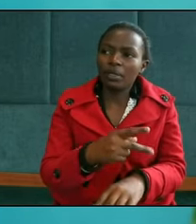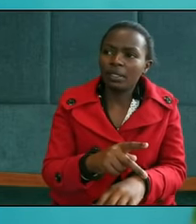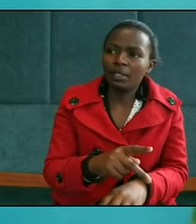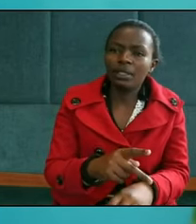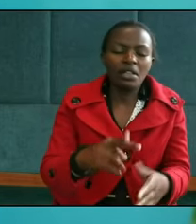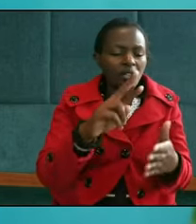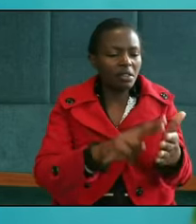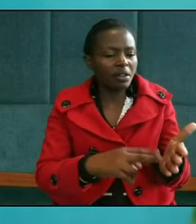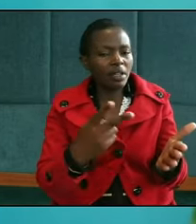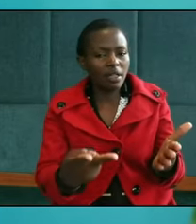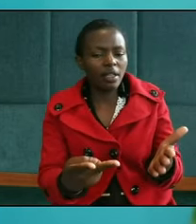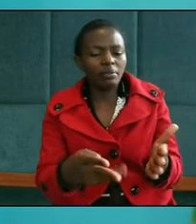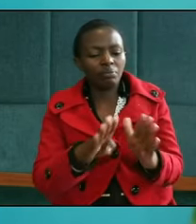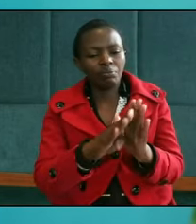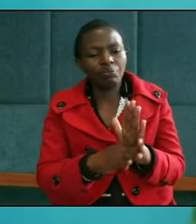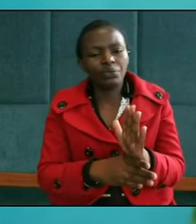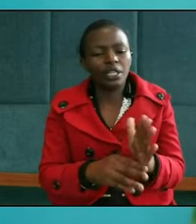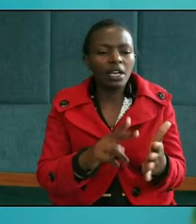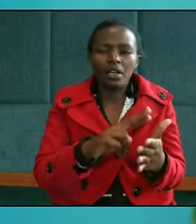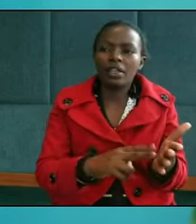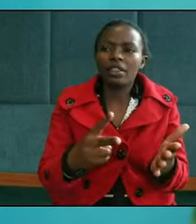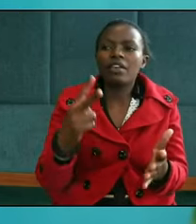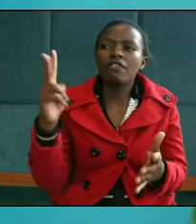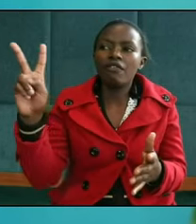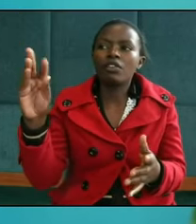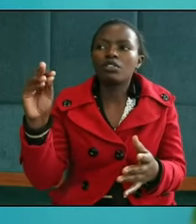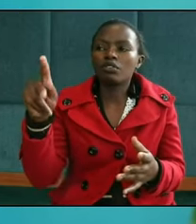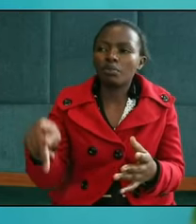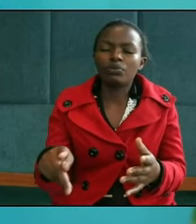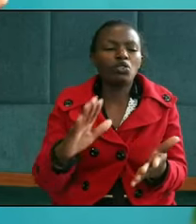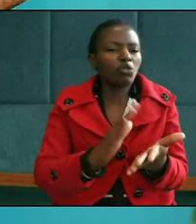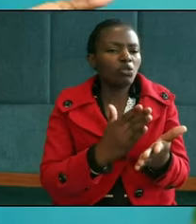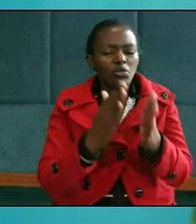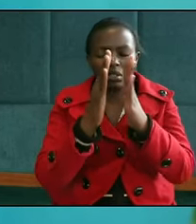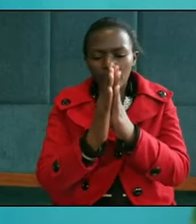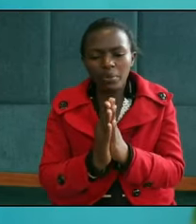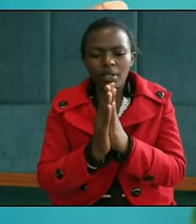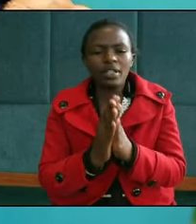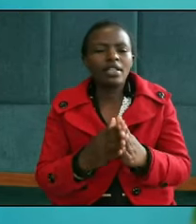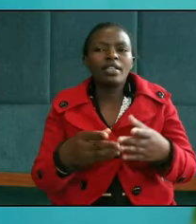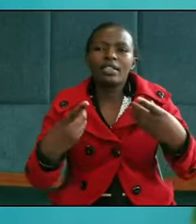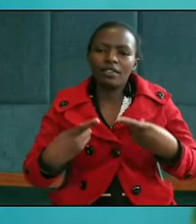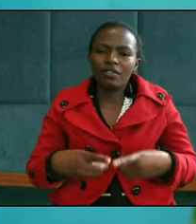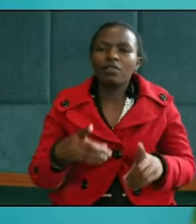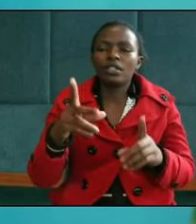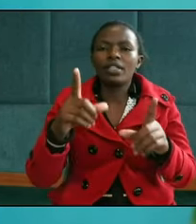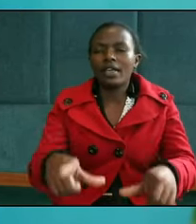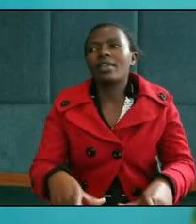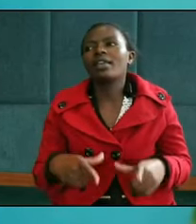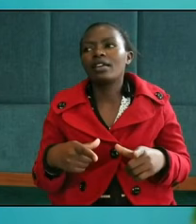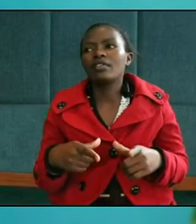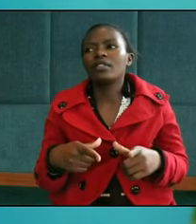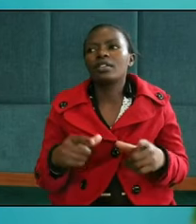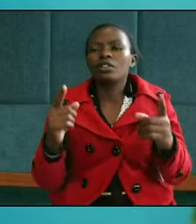the Bible. They read the spirit of prophecy. They always pray. They have devoted their resources to God's work.